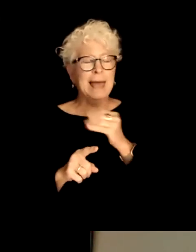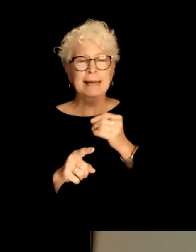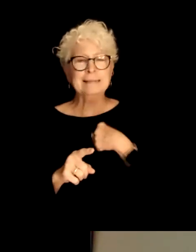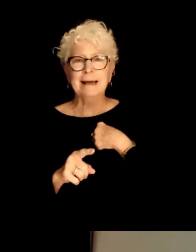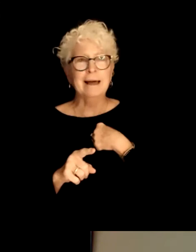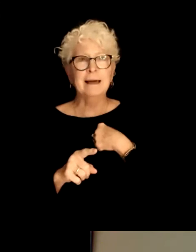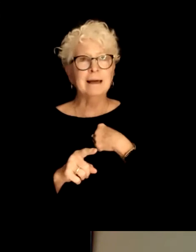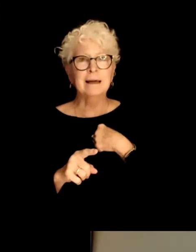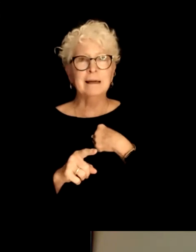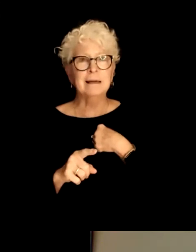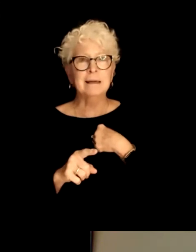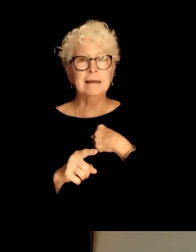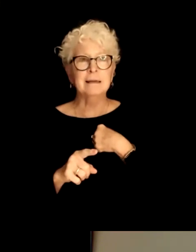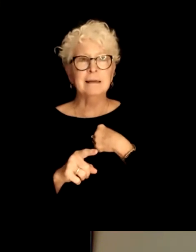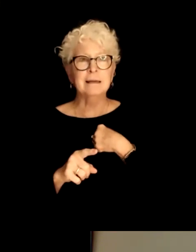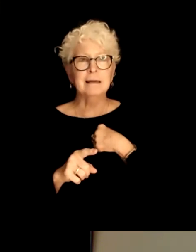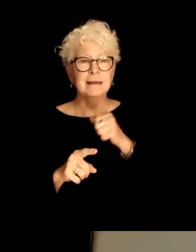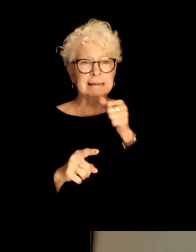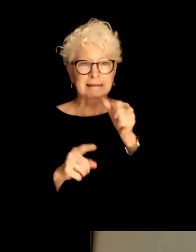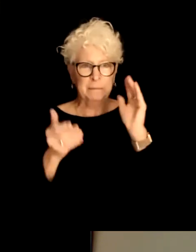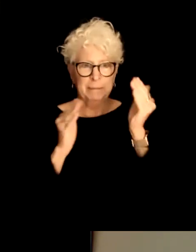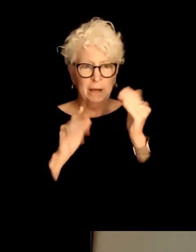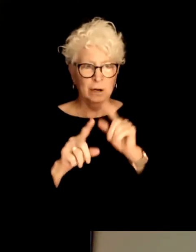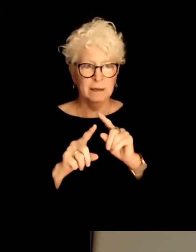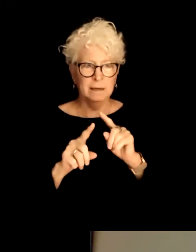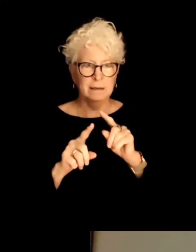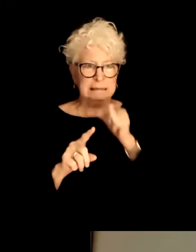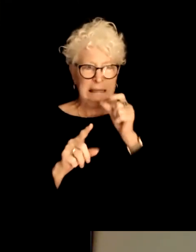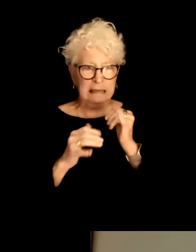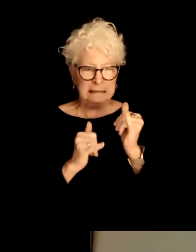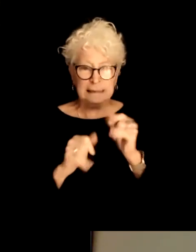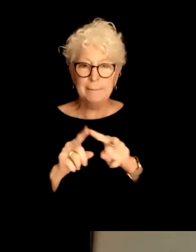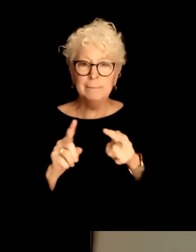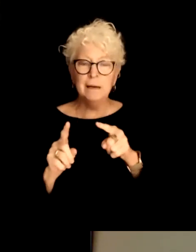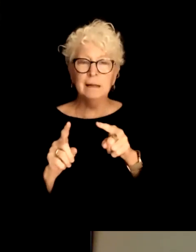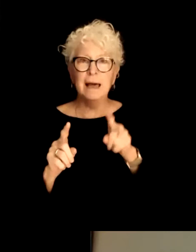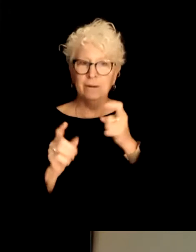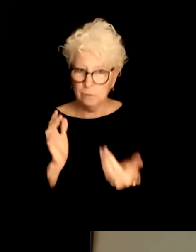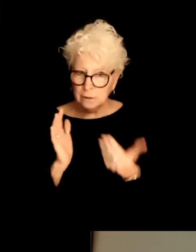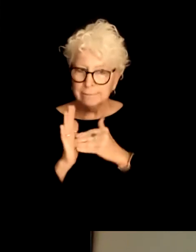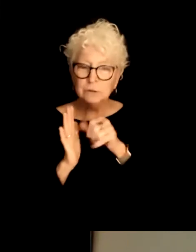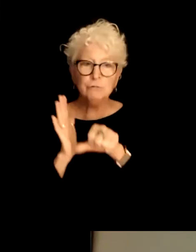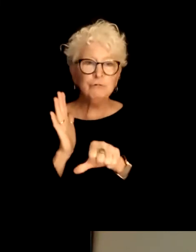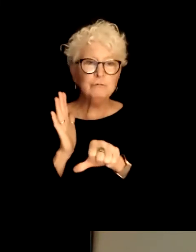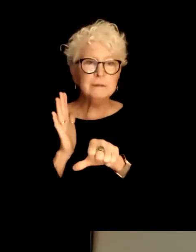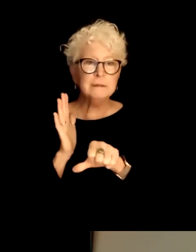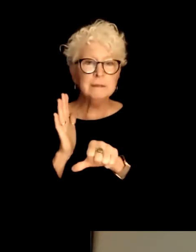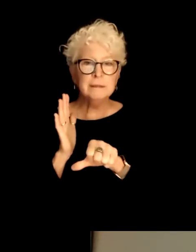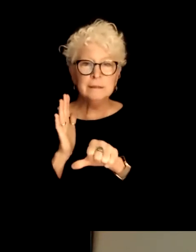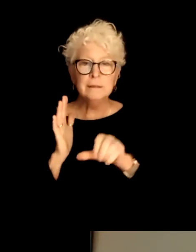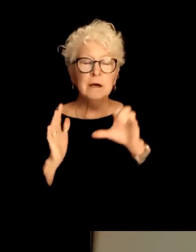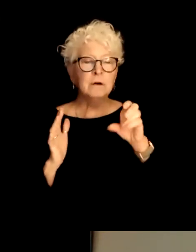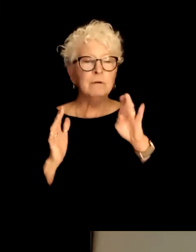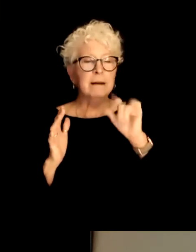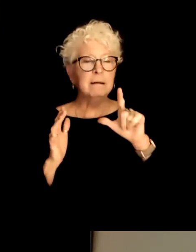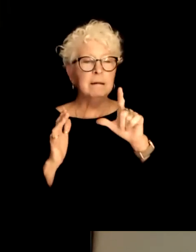but I ended up having surgery for those 2 issues, cranial cervical instability and